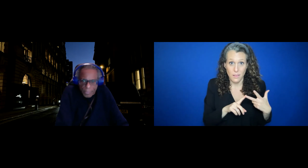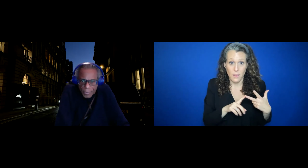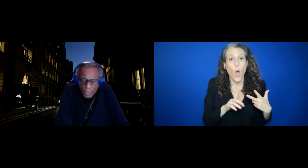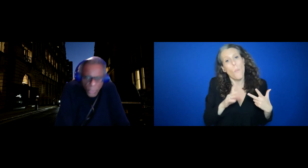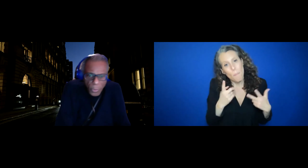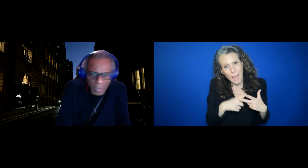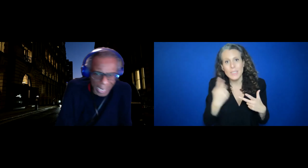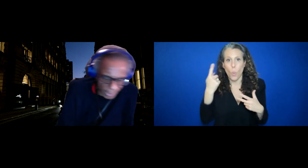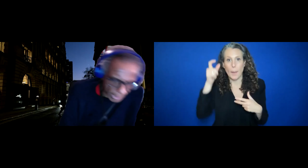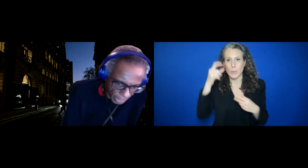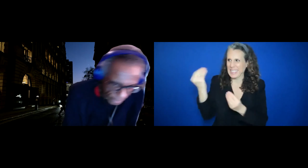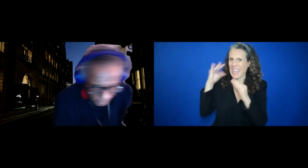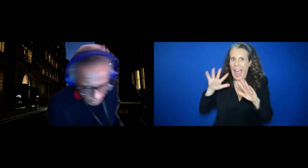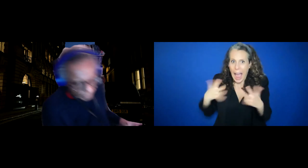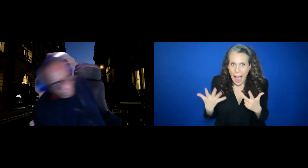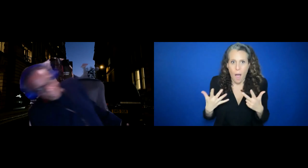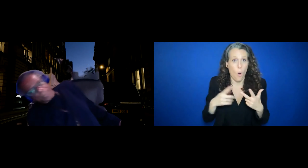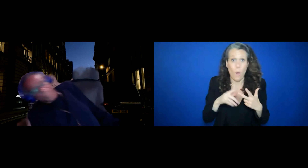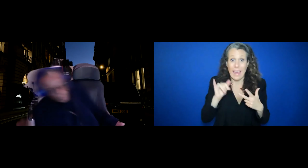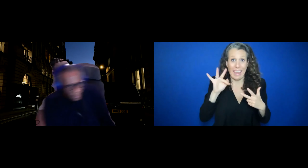it, you would be excluded.